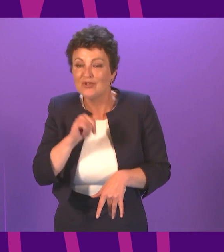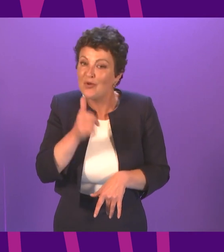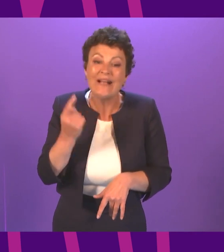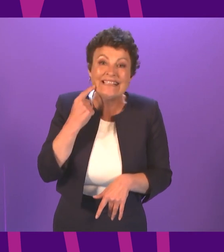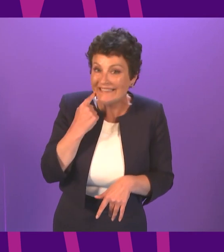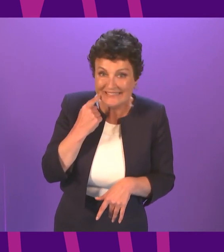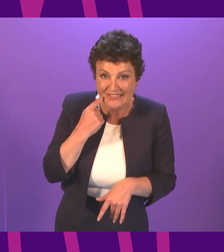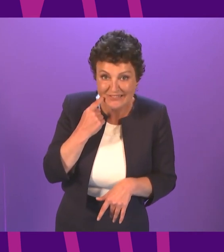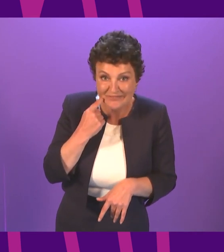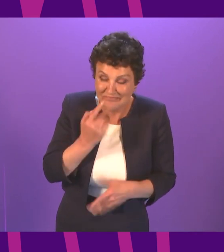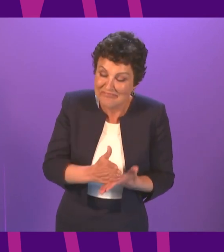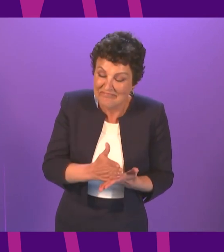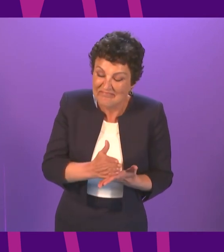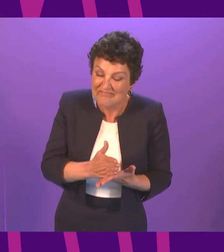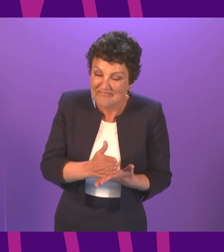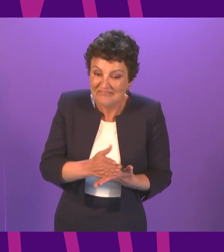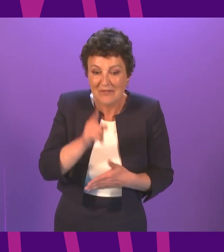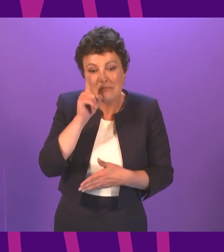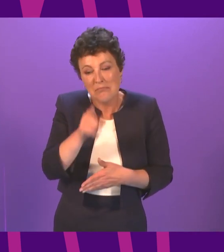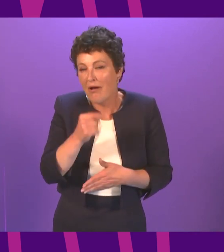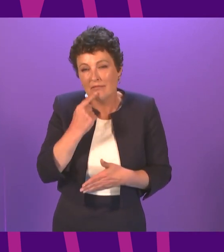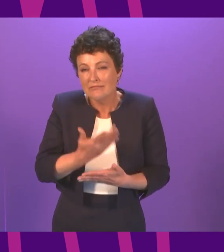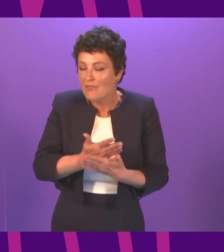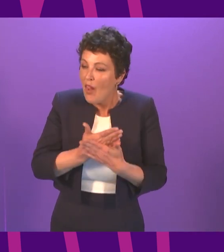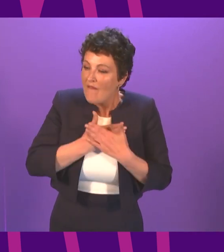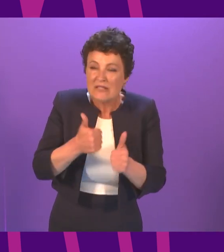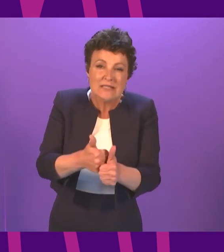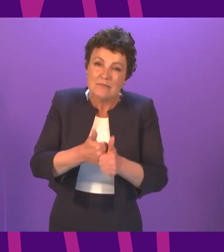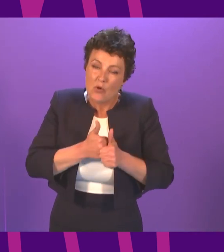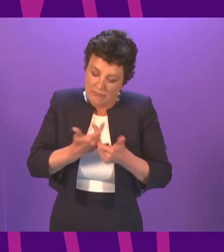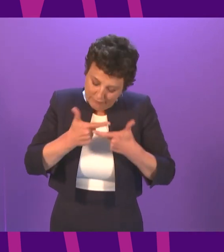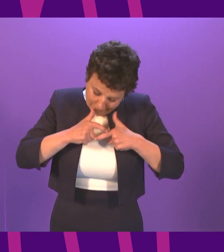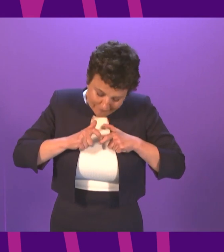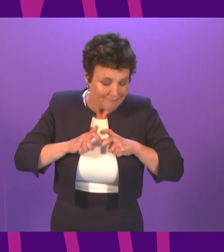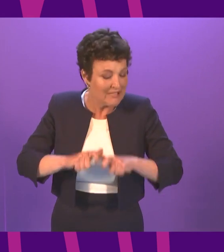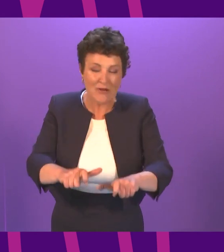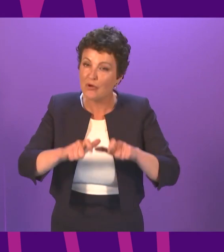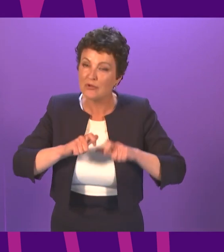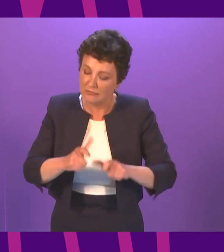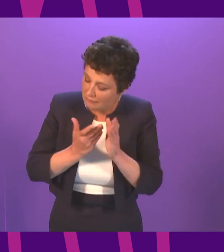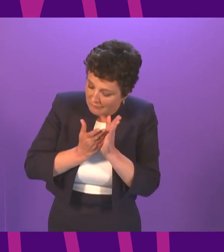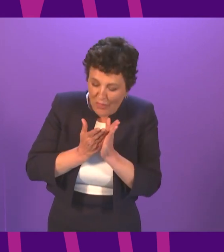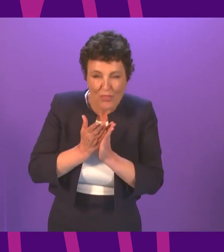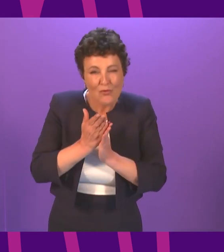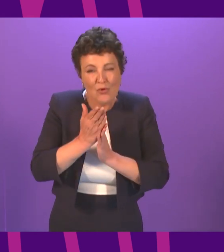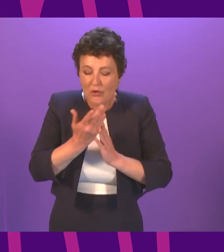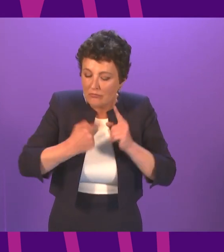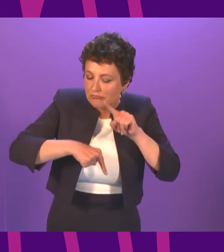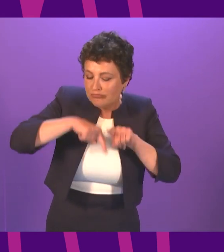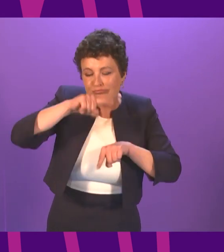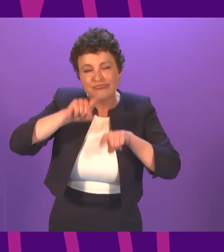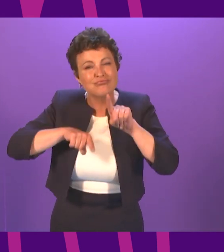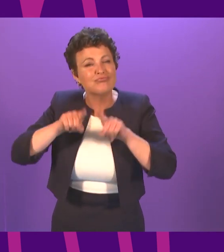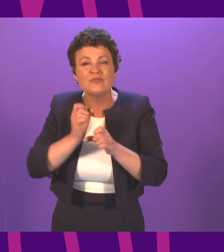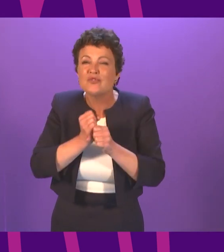that is probably an understatement. But your love and support sustains me, and never more so than through the various stresses